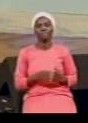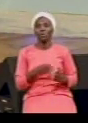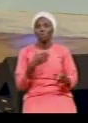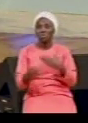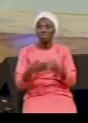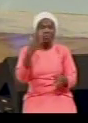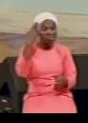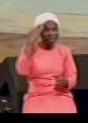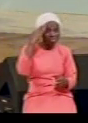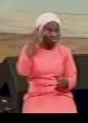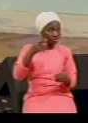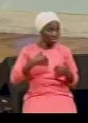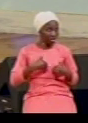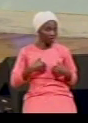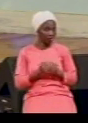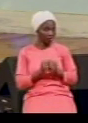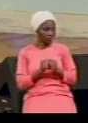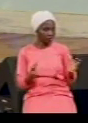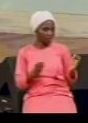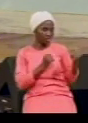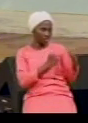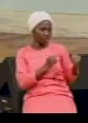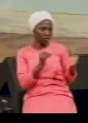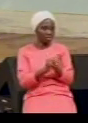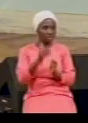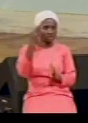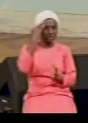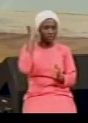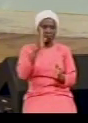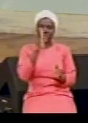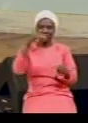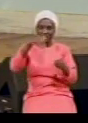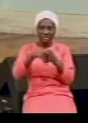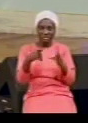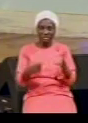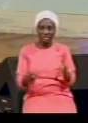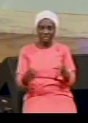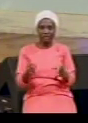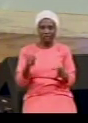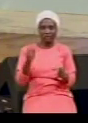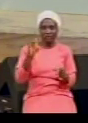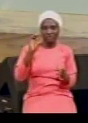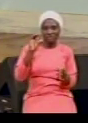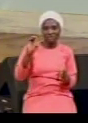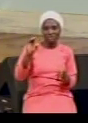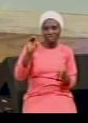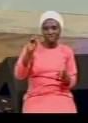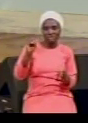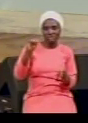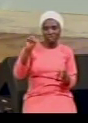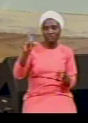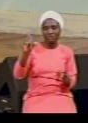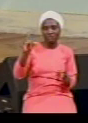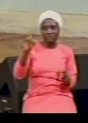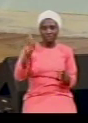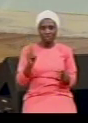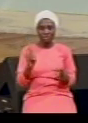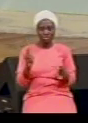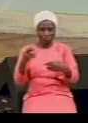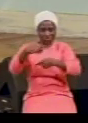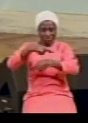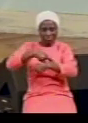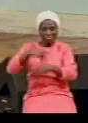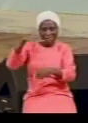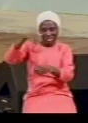courage, that knowledge will be in the cold room, will be in the fridge, will be in the freezer. It's